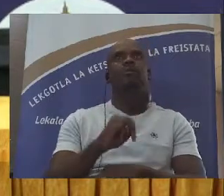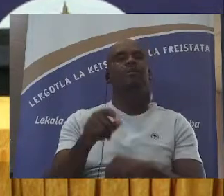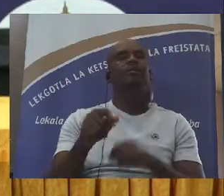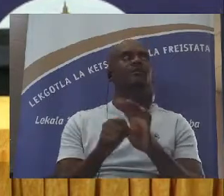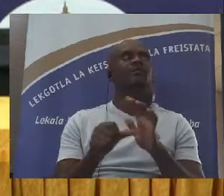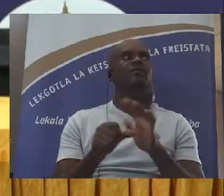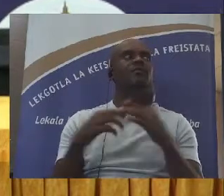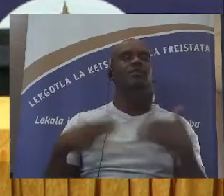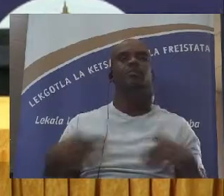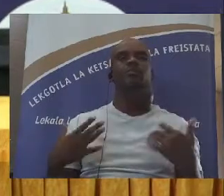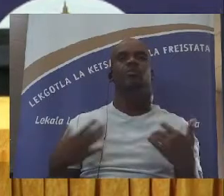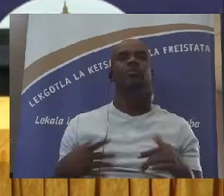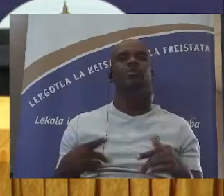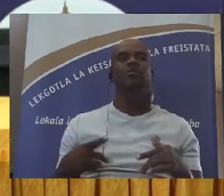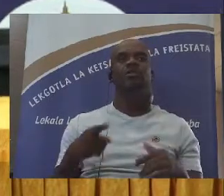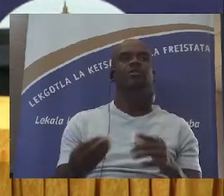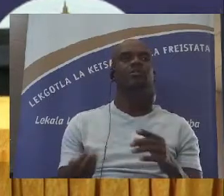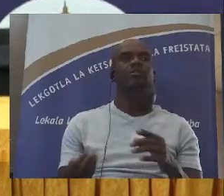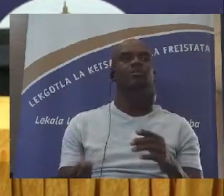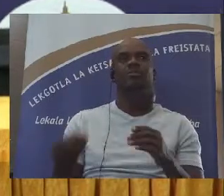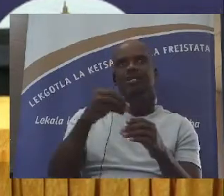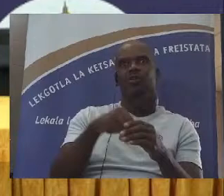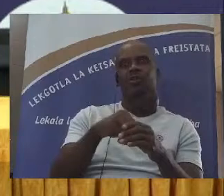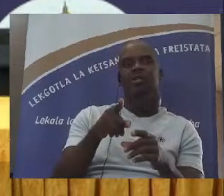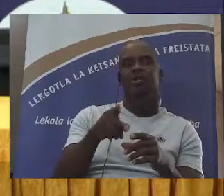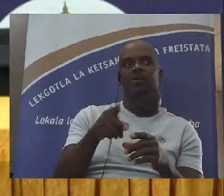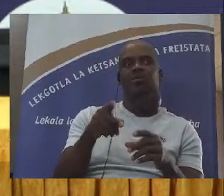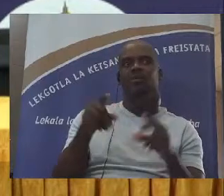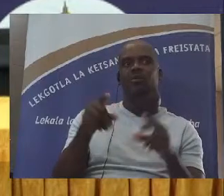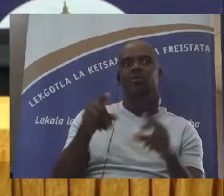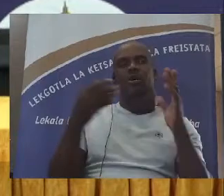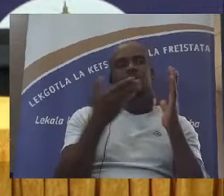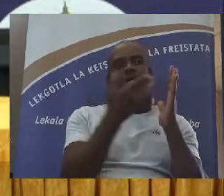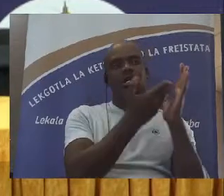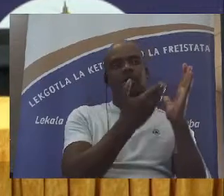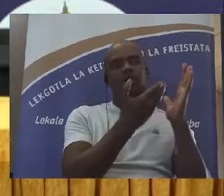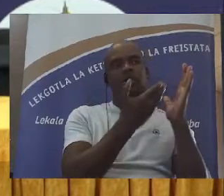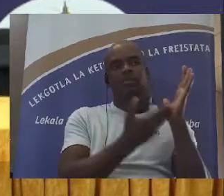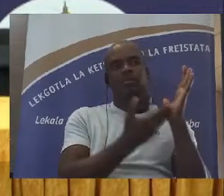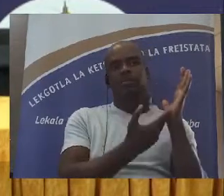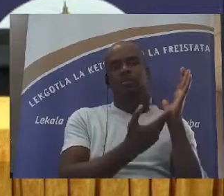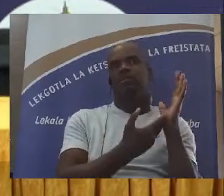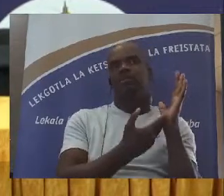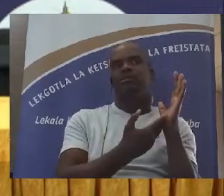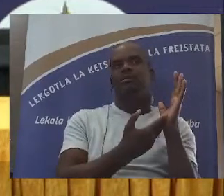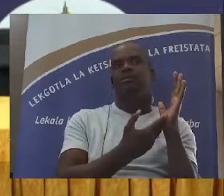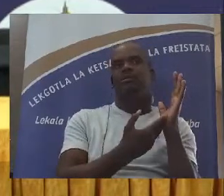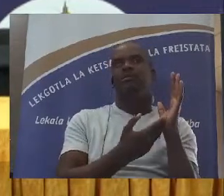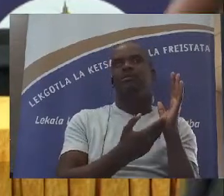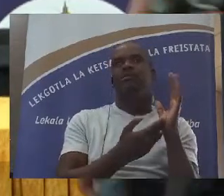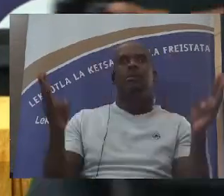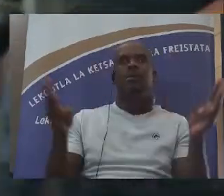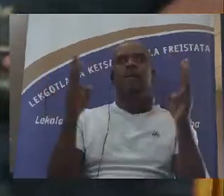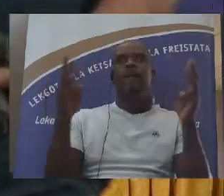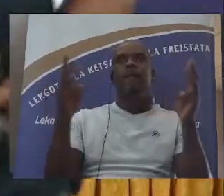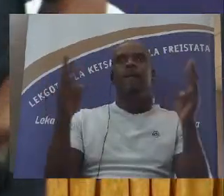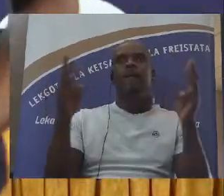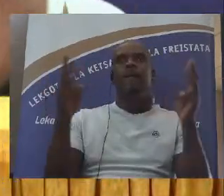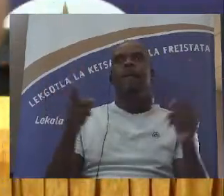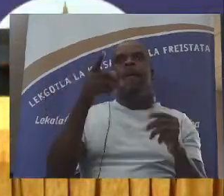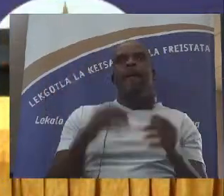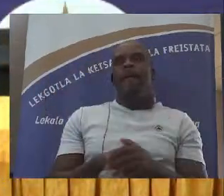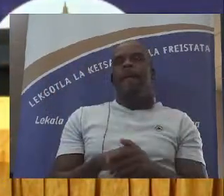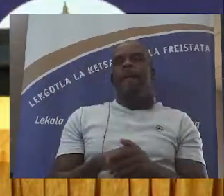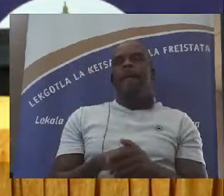is not included in the bill, the people here are saying it must come closer to the municipality.